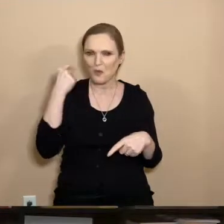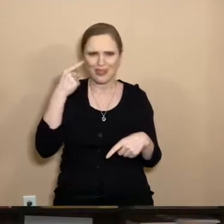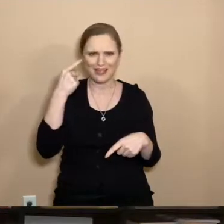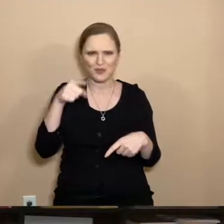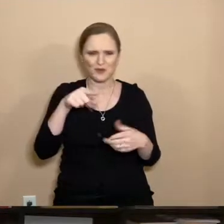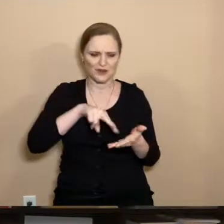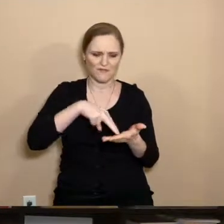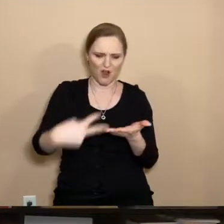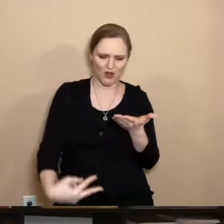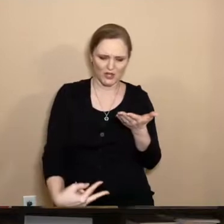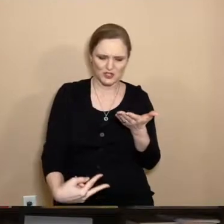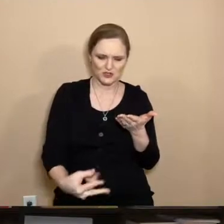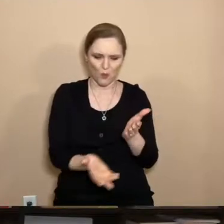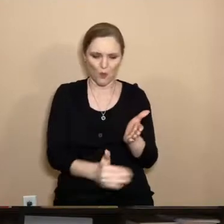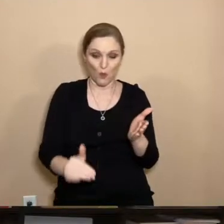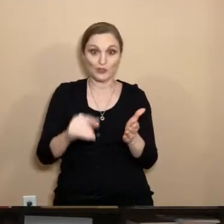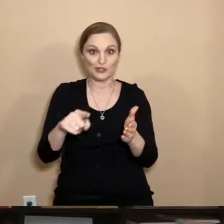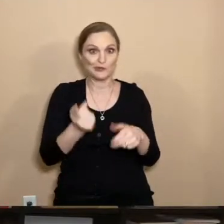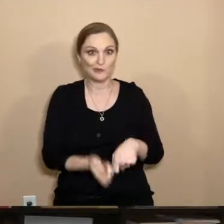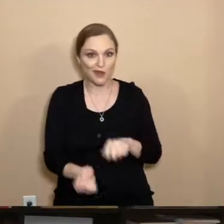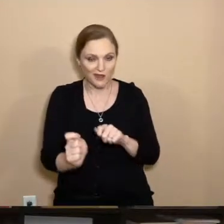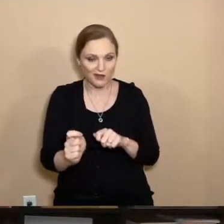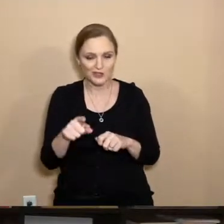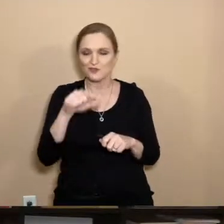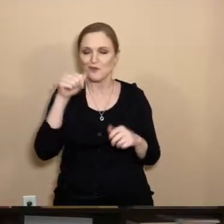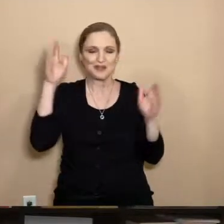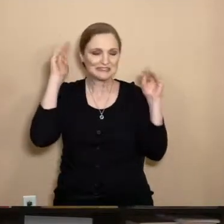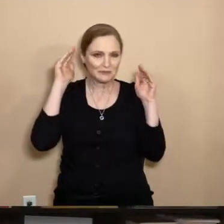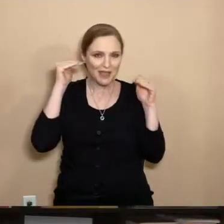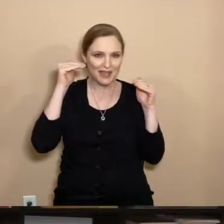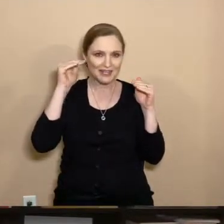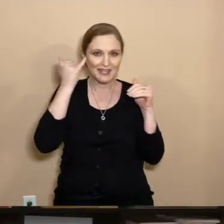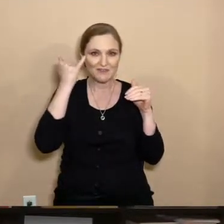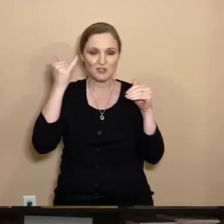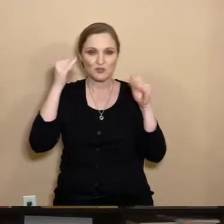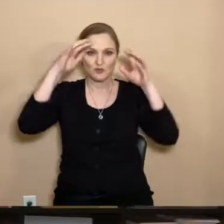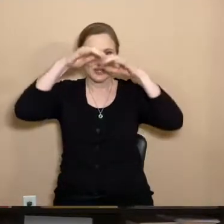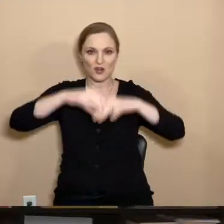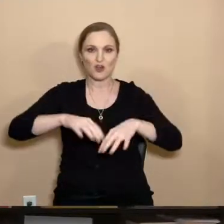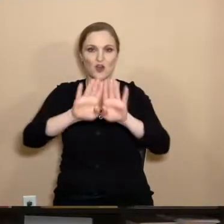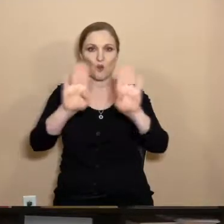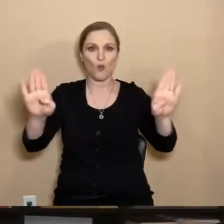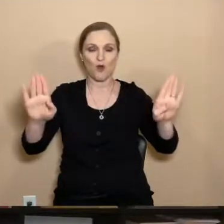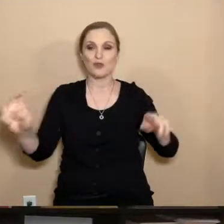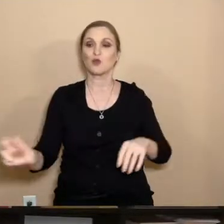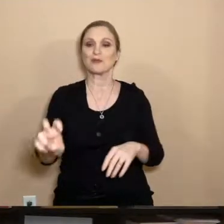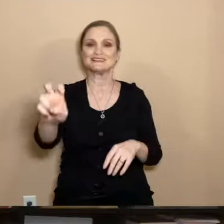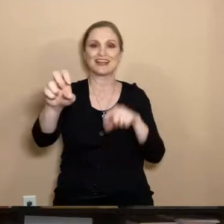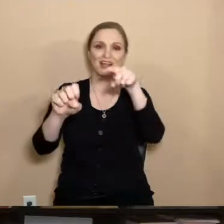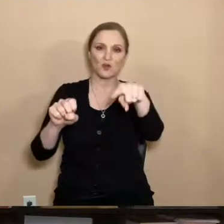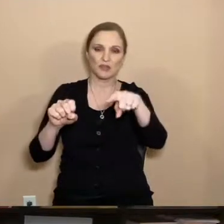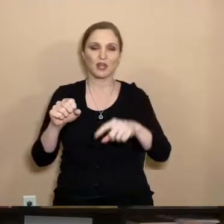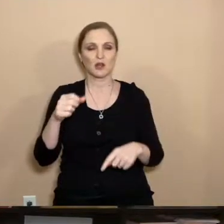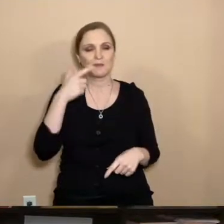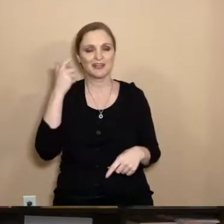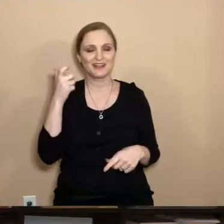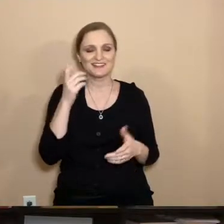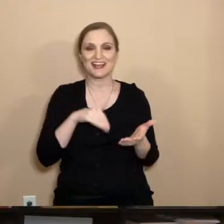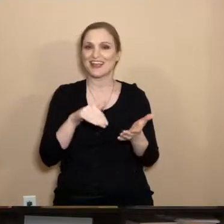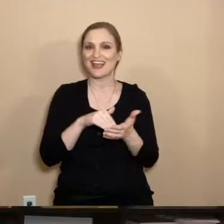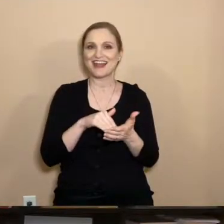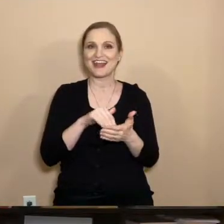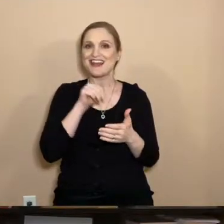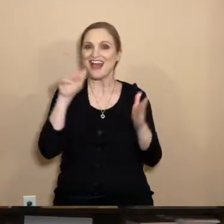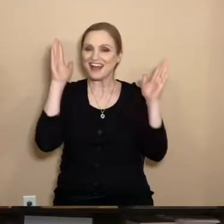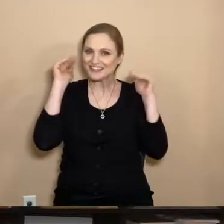into a hole that you dug. You don't expect that when you tear down a wall that there's going to be a snake behind it. Because again, unexpected